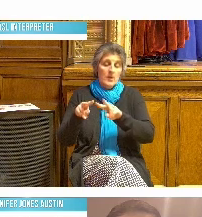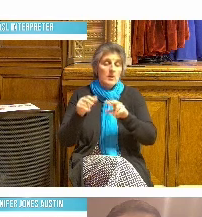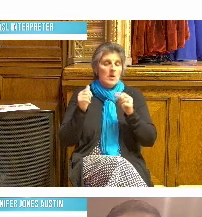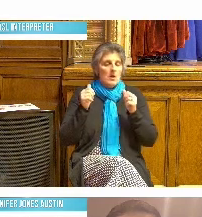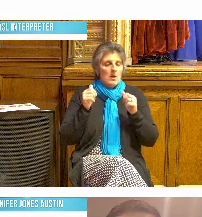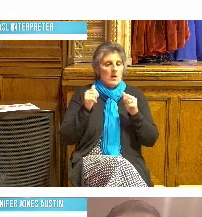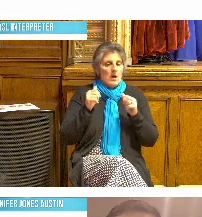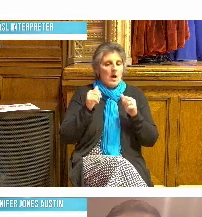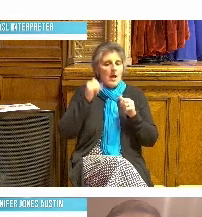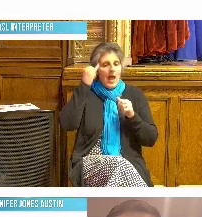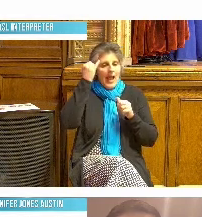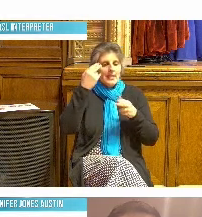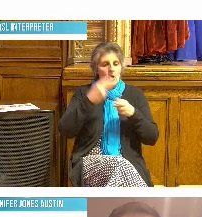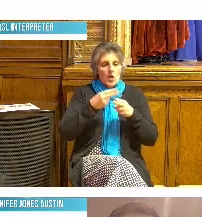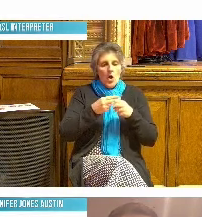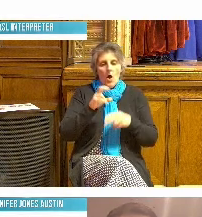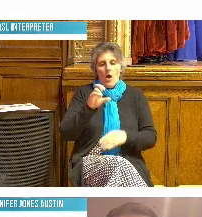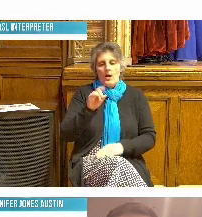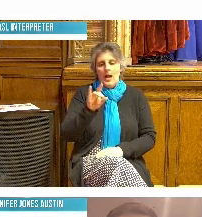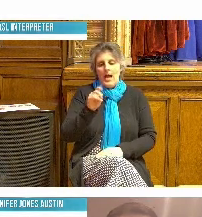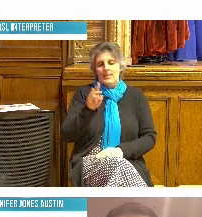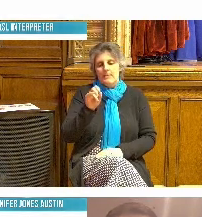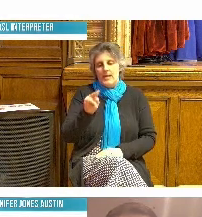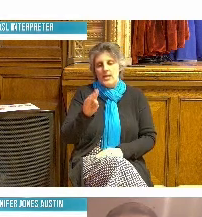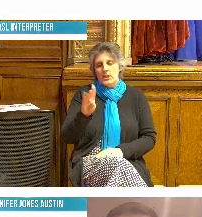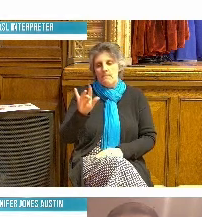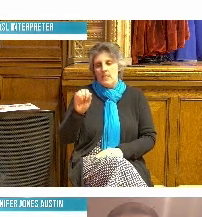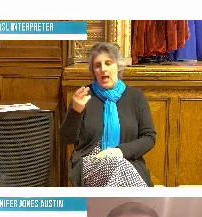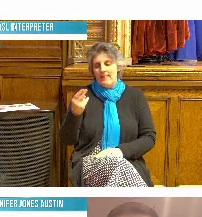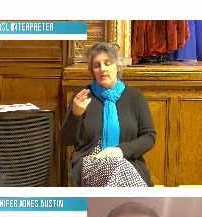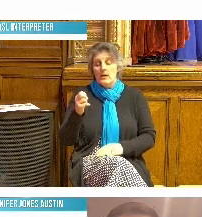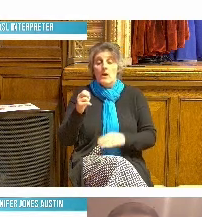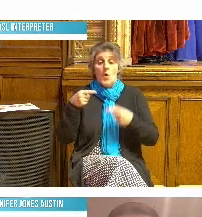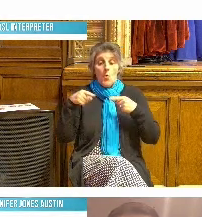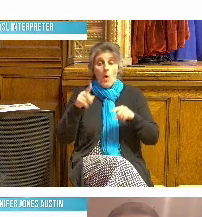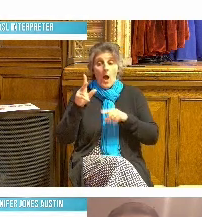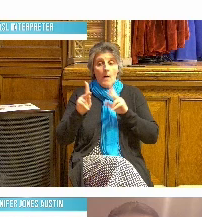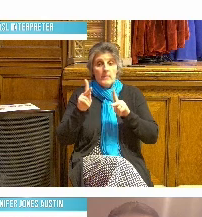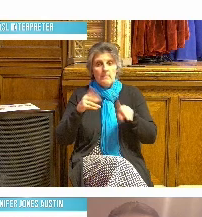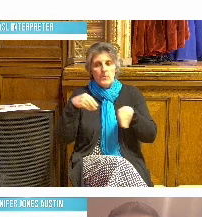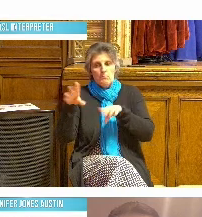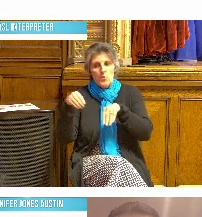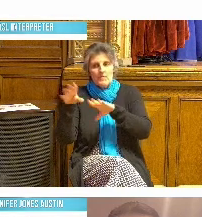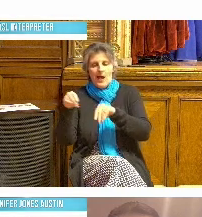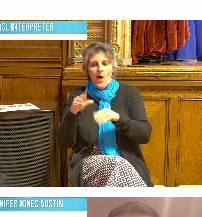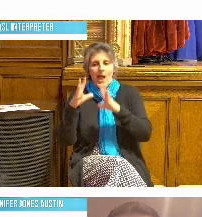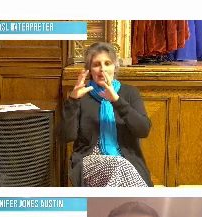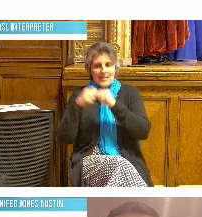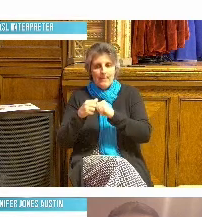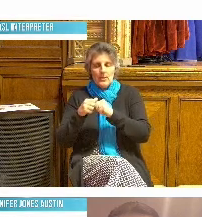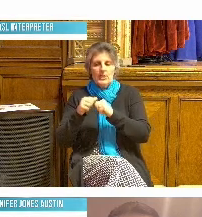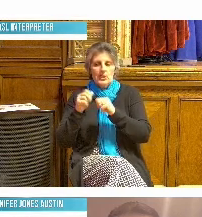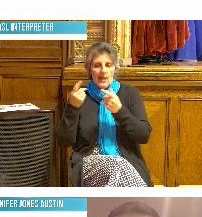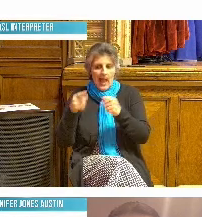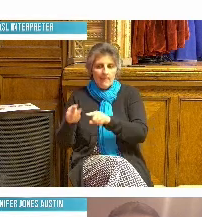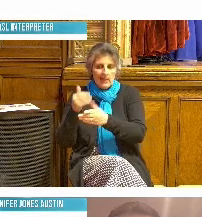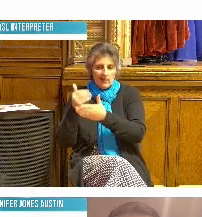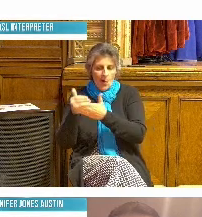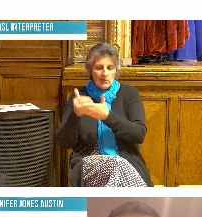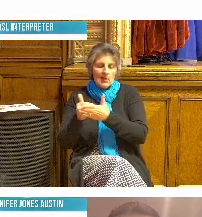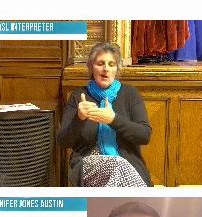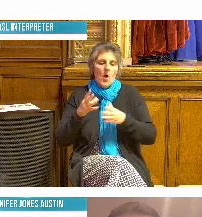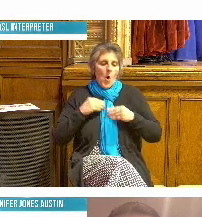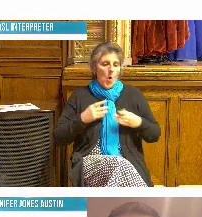phenomenon known as condemnation blight. As tenants moved out and demolition neared, owners were understandably reluctant to improve